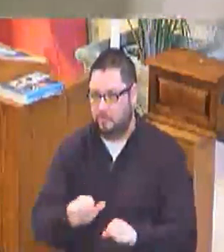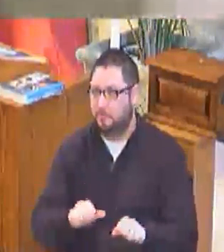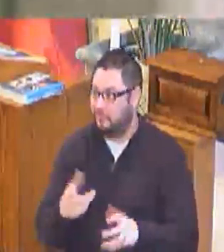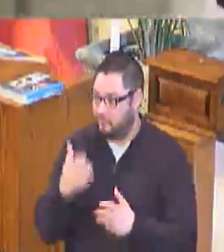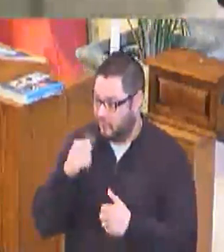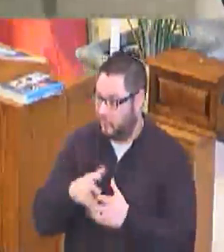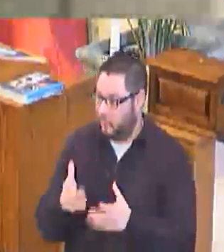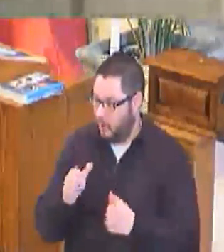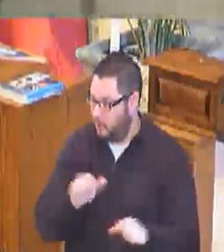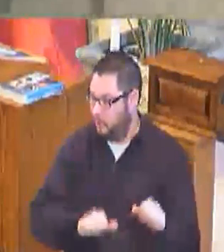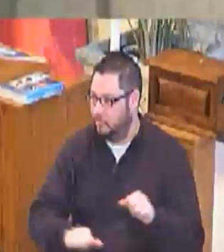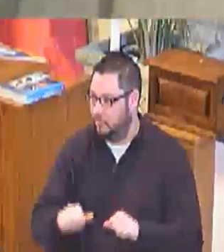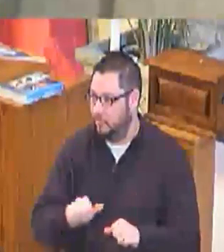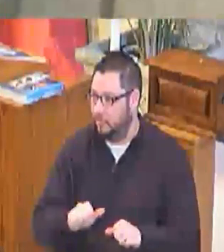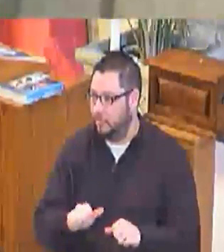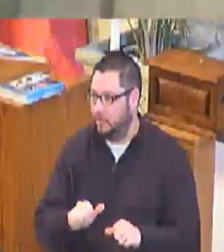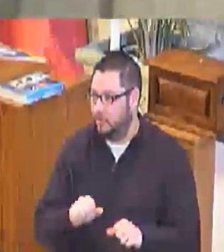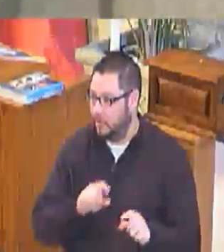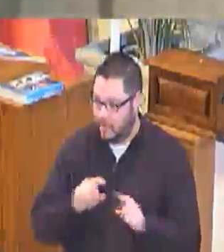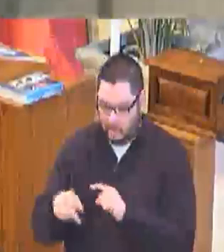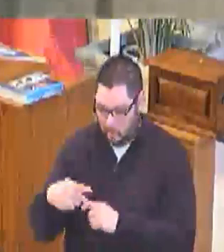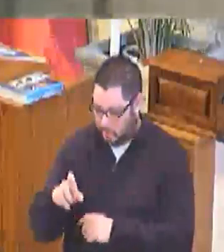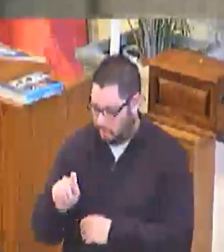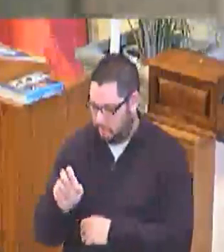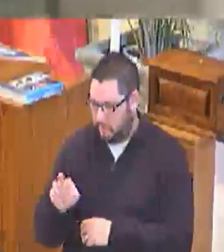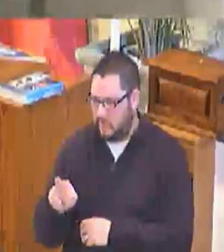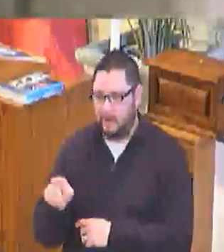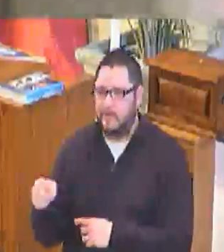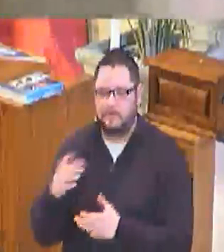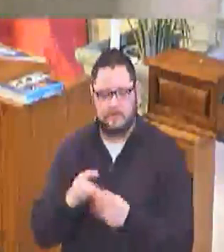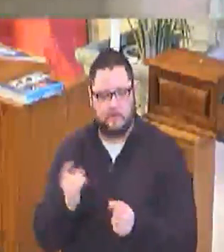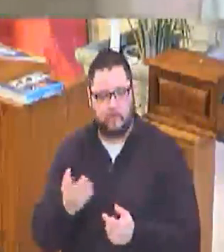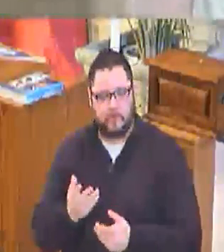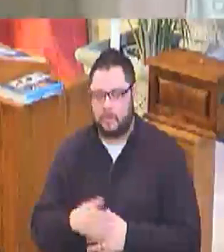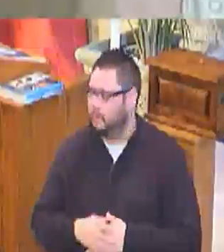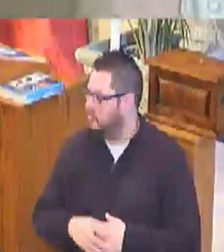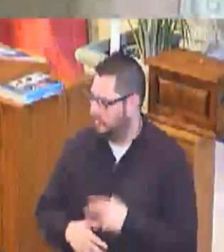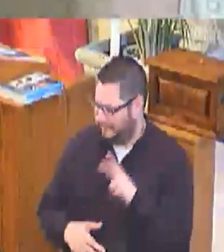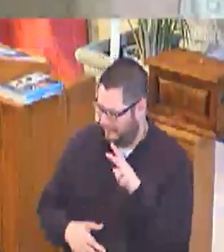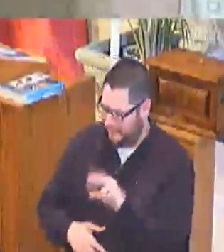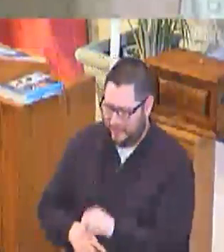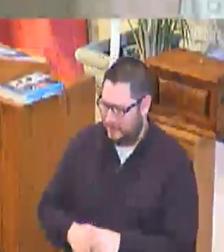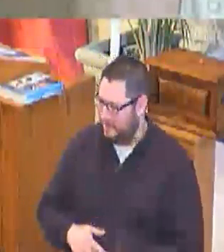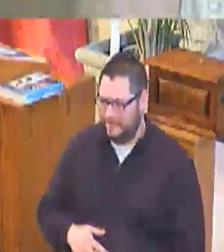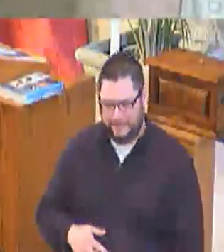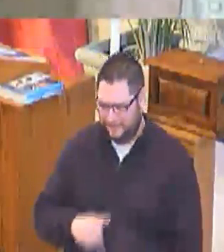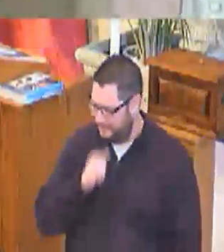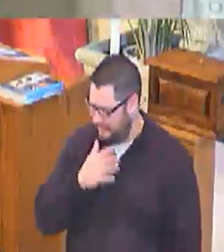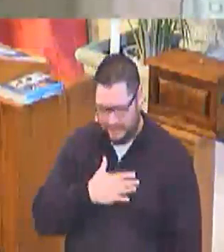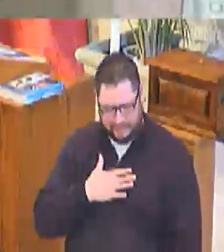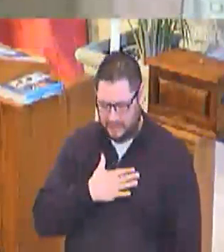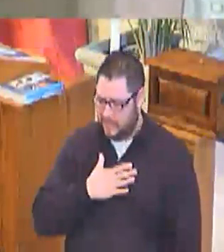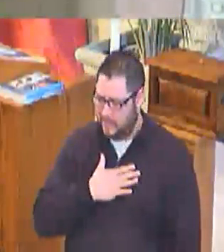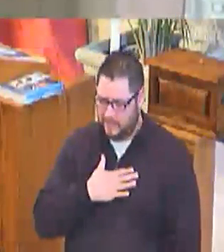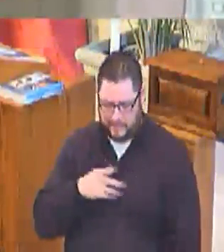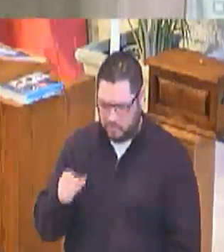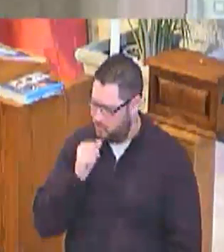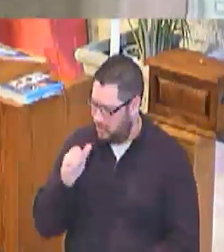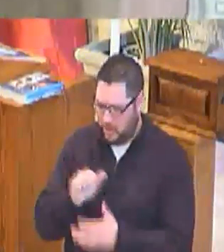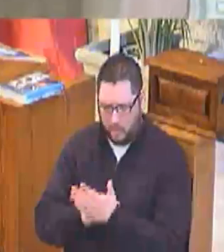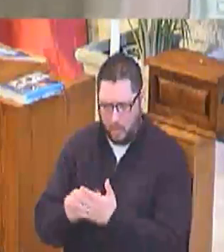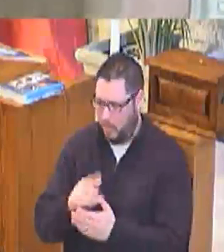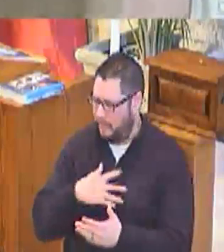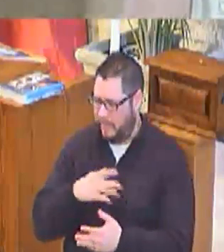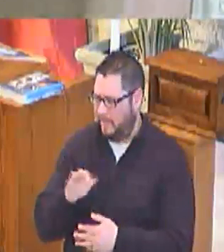feet. And he came to Peter, and Peter says, what? No, not my feet. You're not going to wash